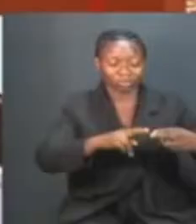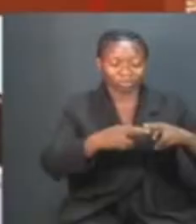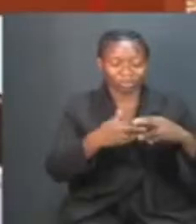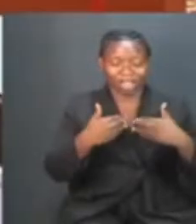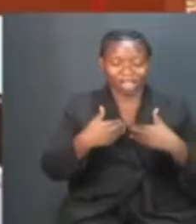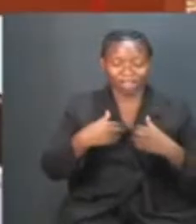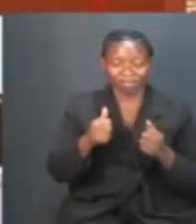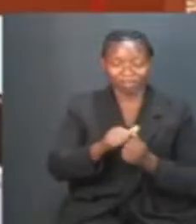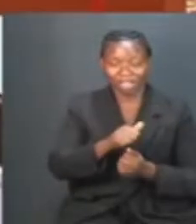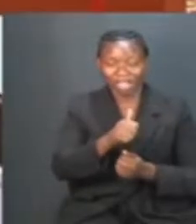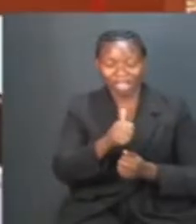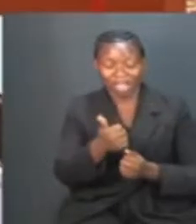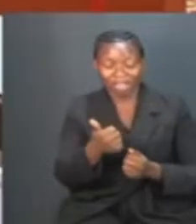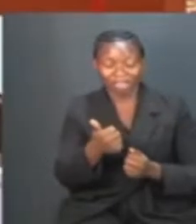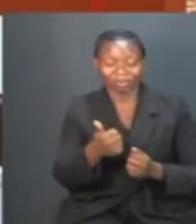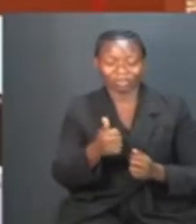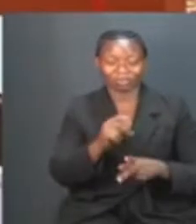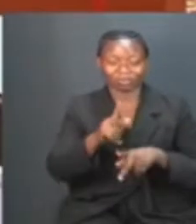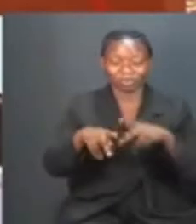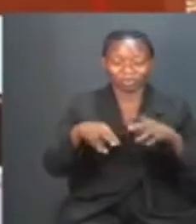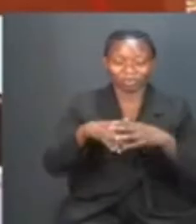had with our brothers in Zambia.